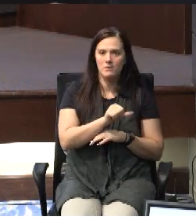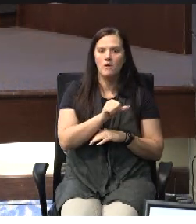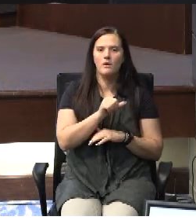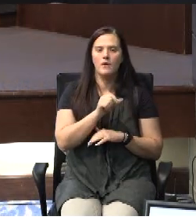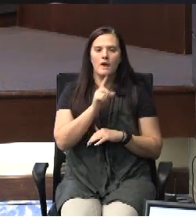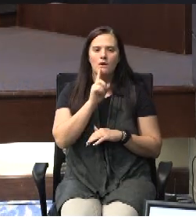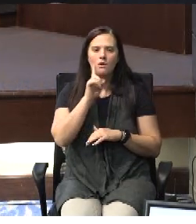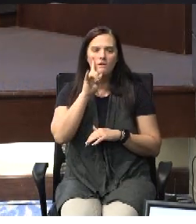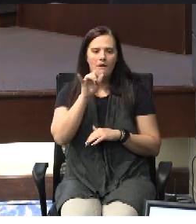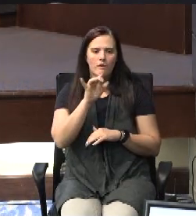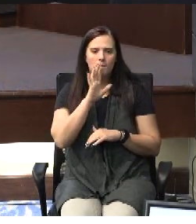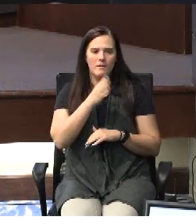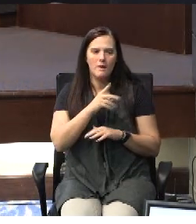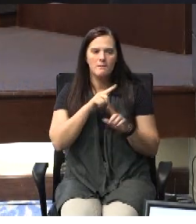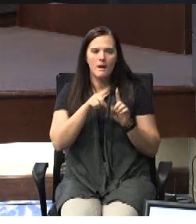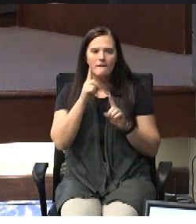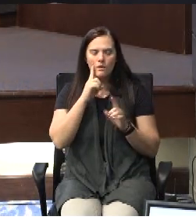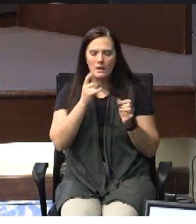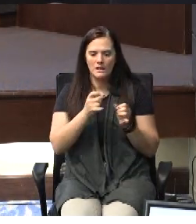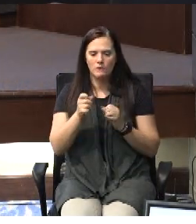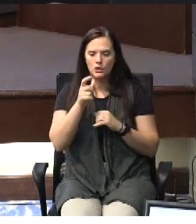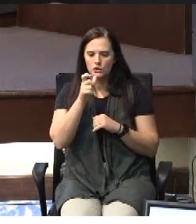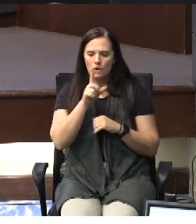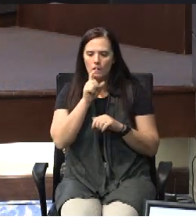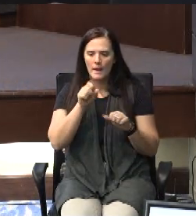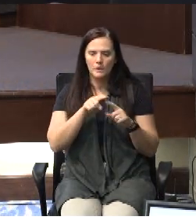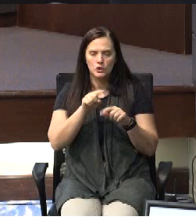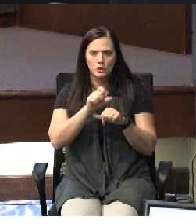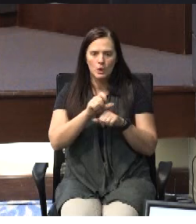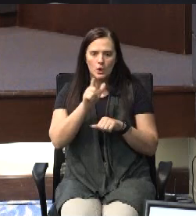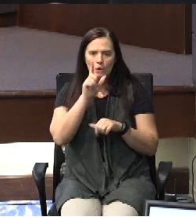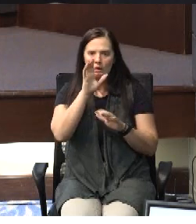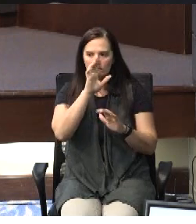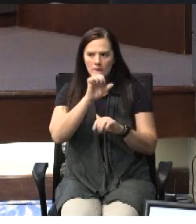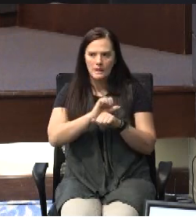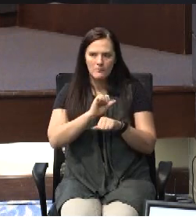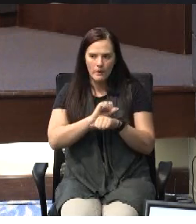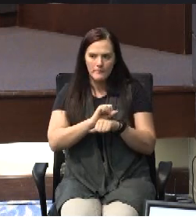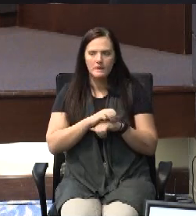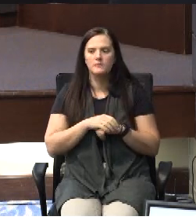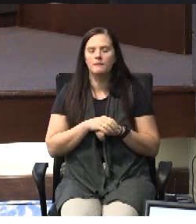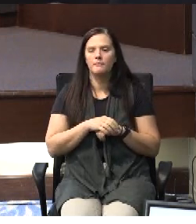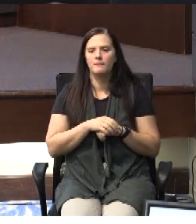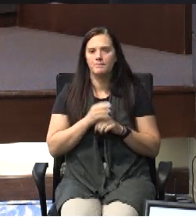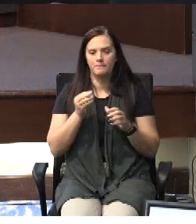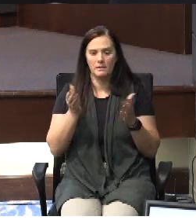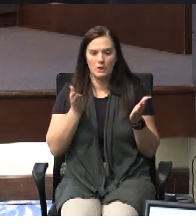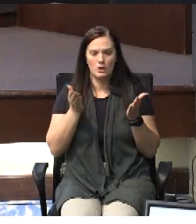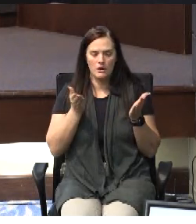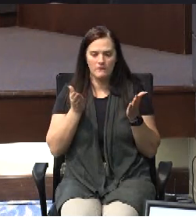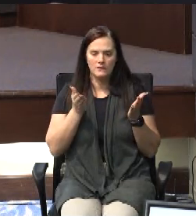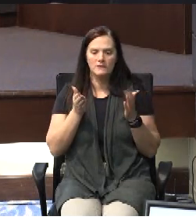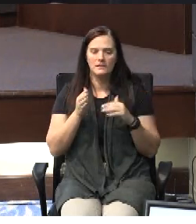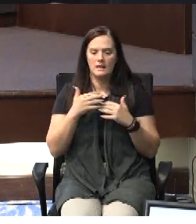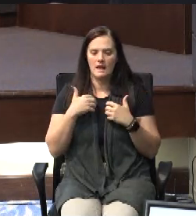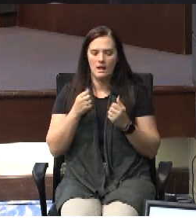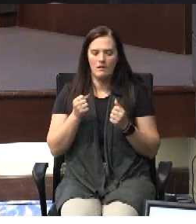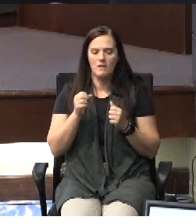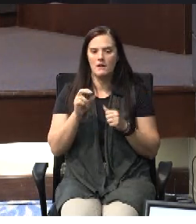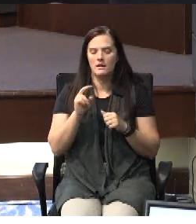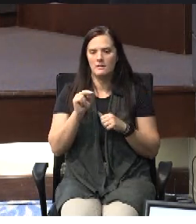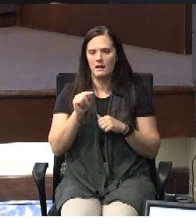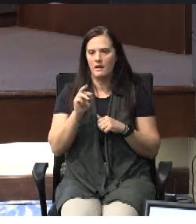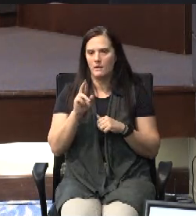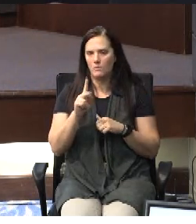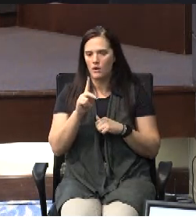forever going to be that. But for individuals who are able to work and are seeking employment and in services of the Behavioral Health Network, there's a dedicated